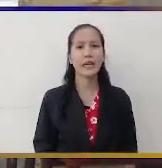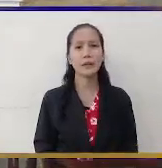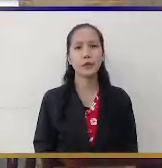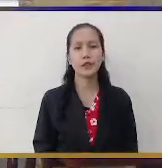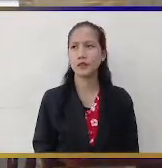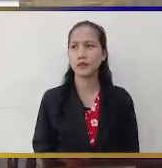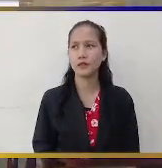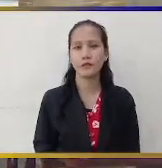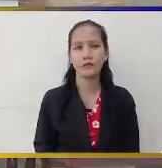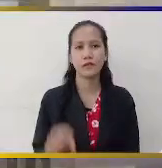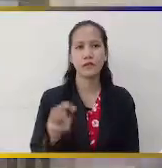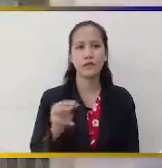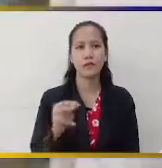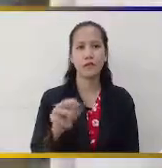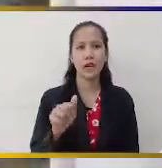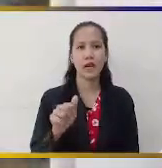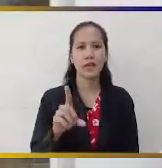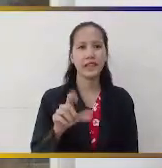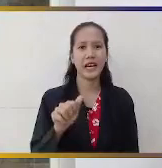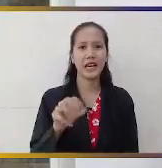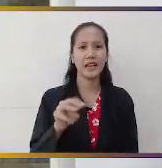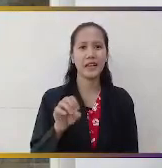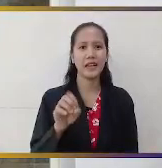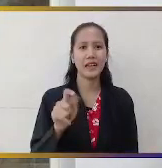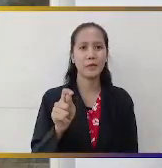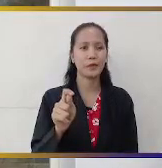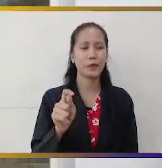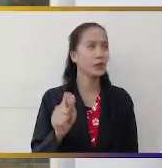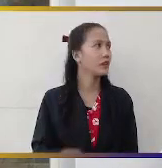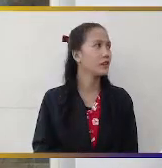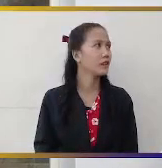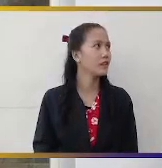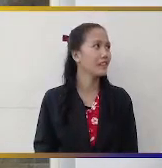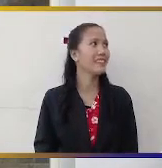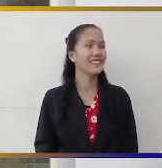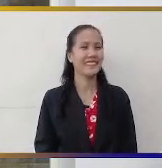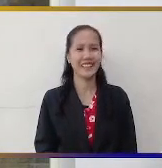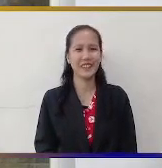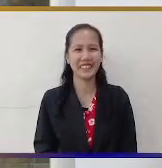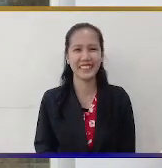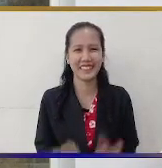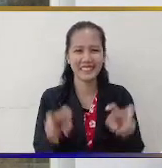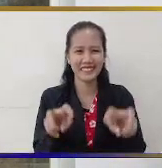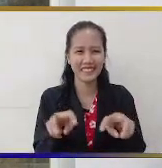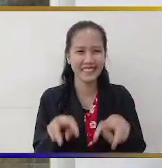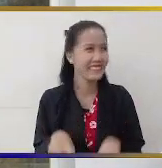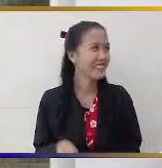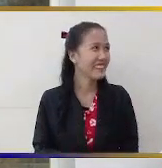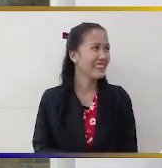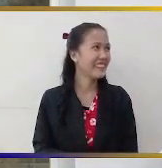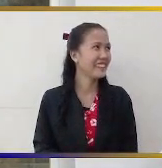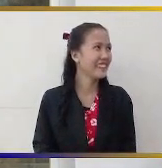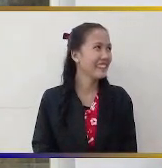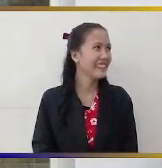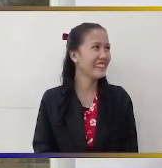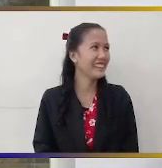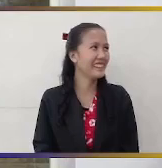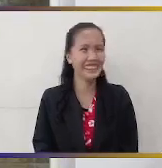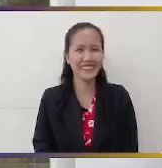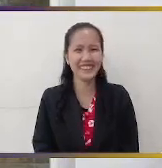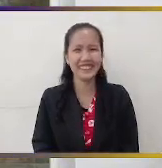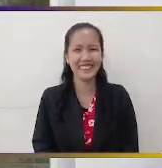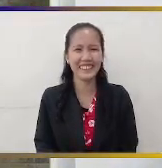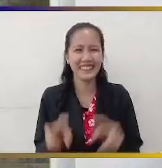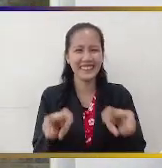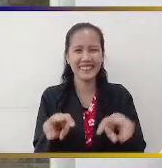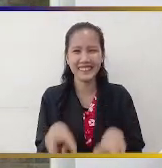got to believe. In 2 Corinthians chapter number 9, let's turn back there real quick. Now, I'm going to go through this very quickly. I know it's